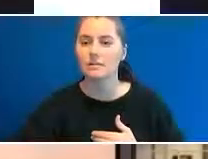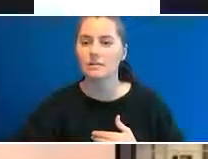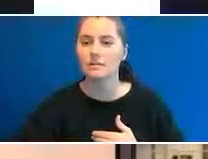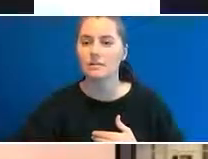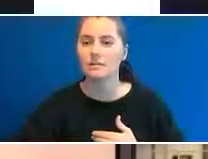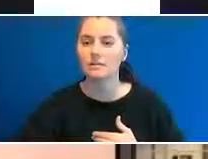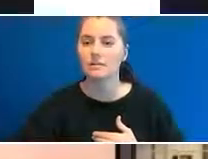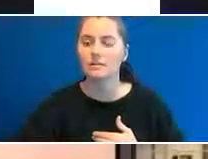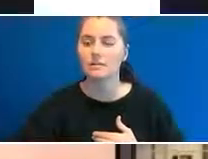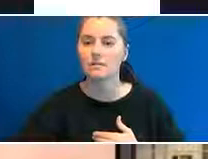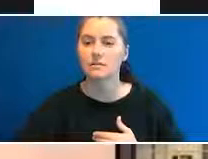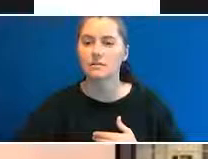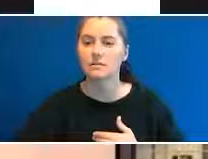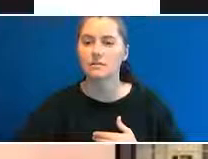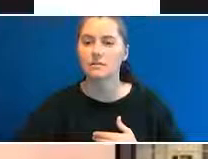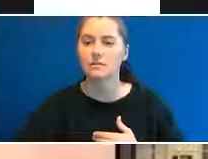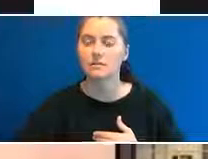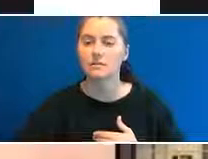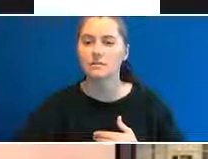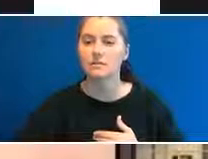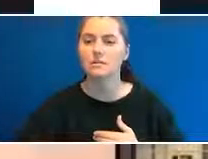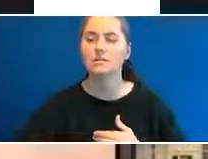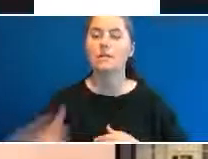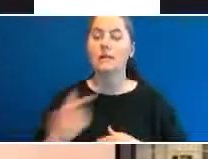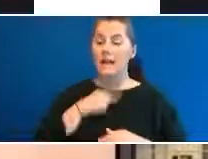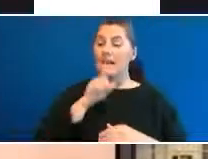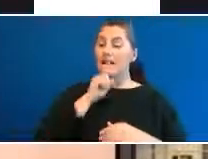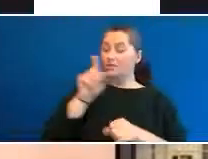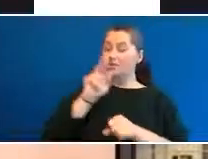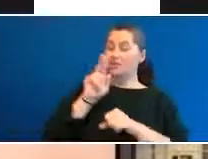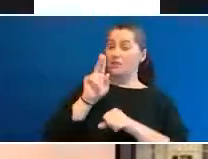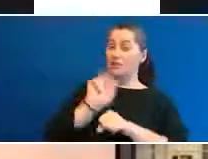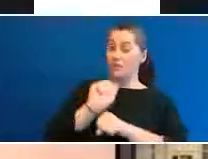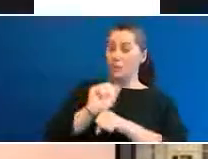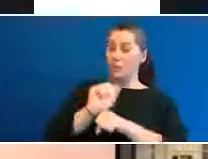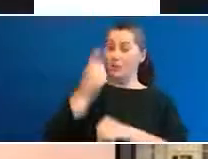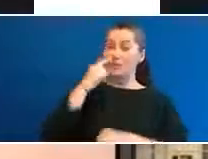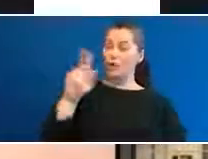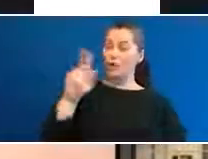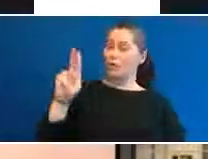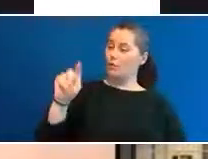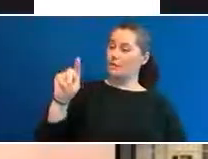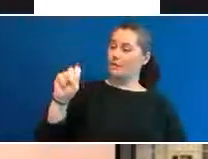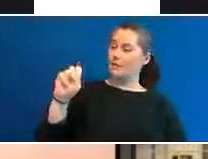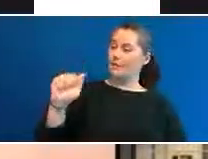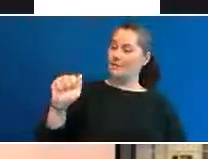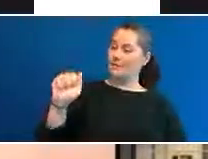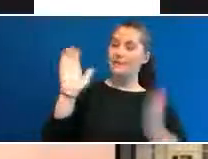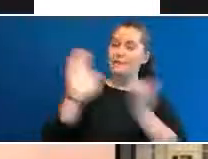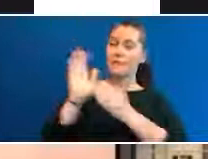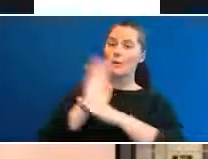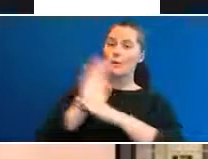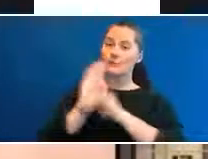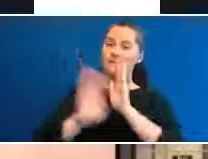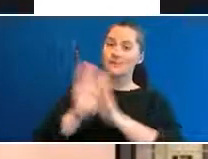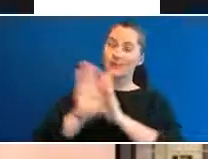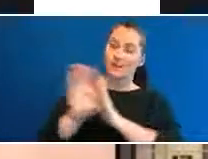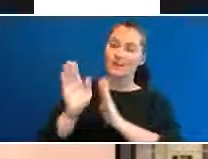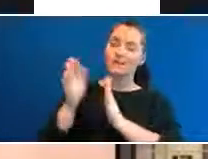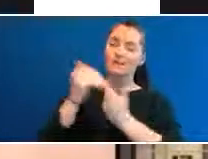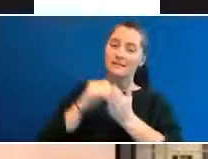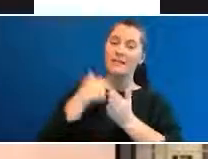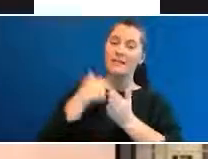Josh, thank you for doing this. I actually work for the UTSA Small Business Development Center, and I'm always looking for tools for my clients.